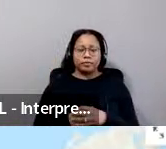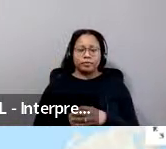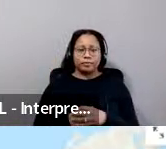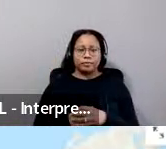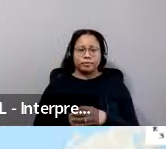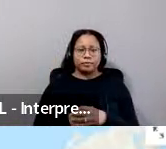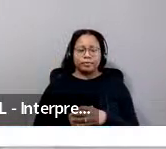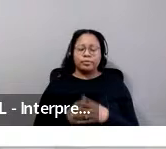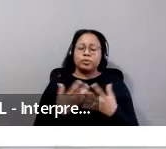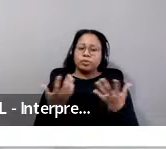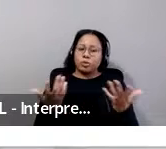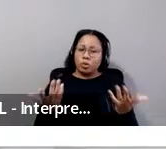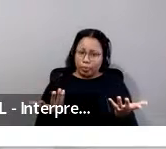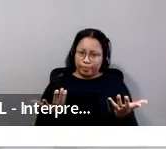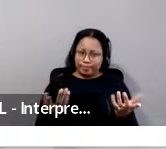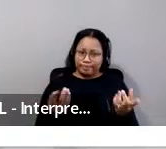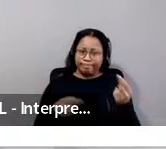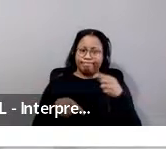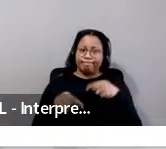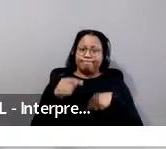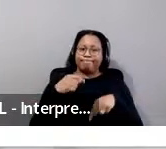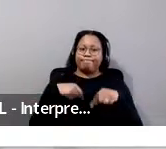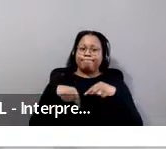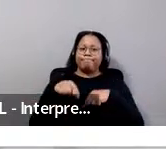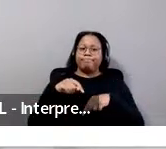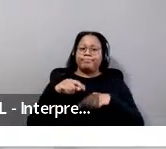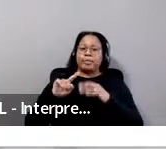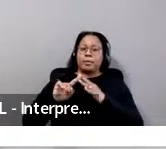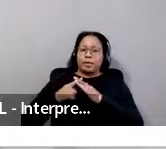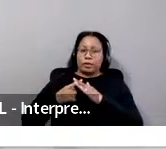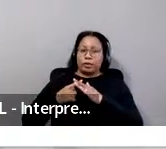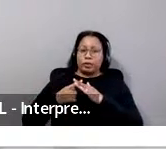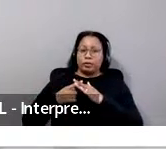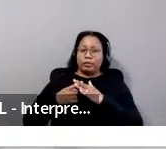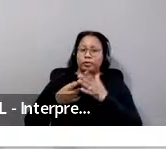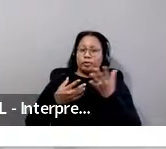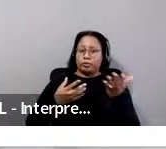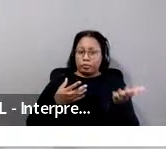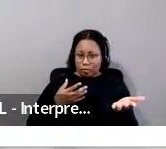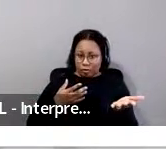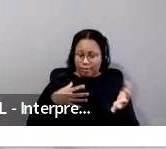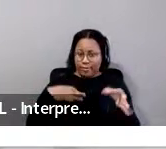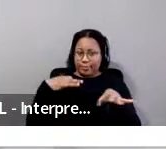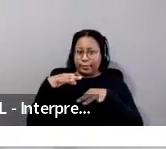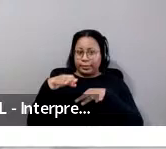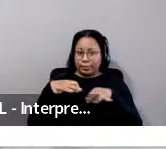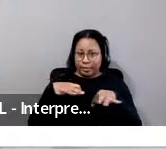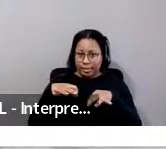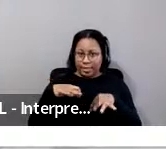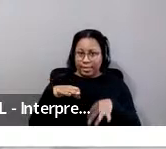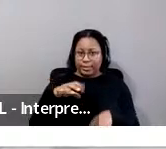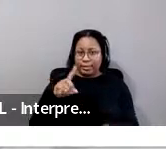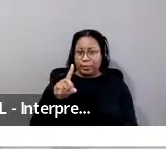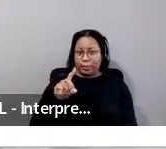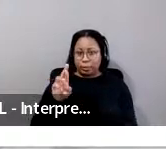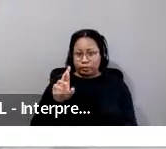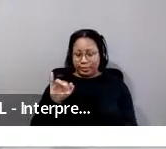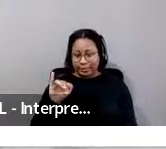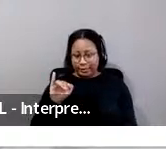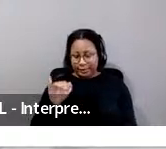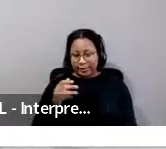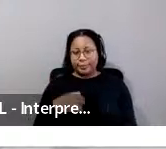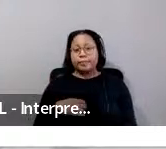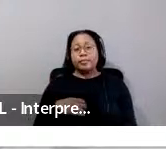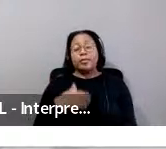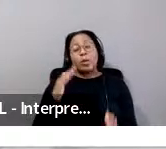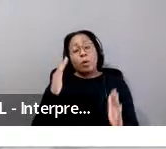So let's take it back to the beginning. We started here with what is the displacement risk index, and hopefully this all